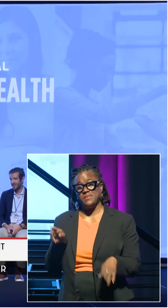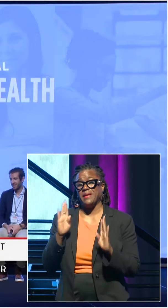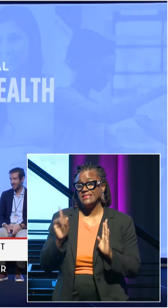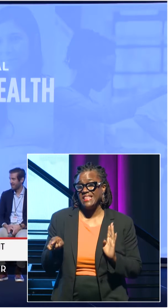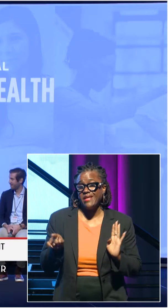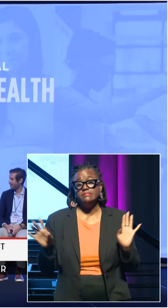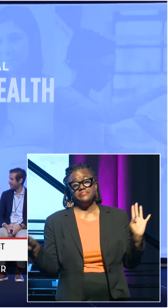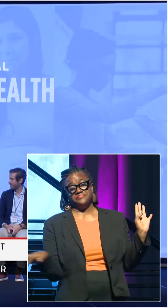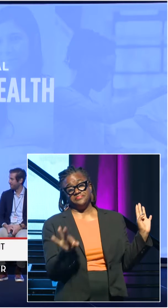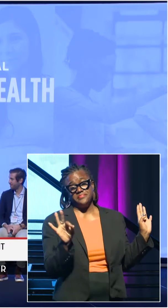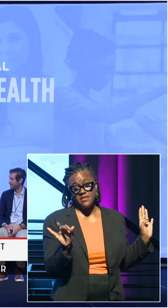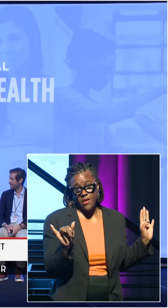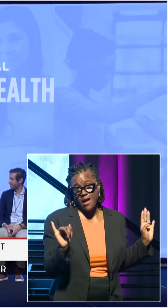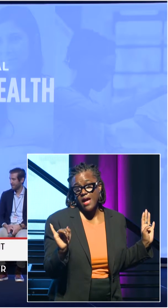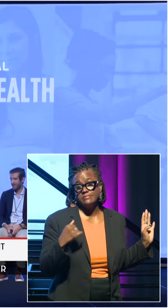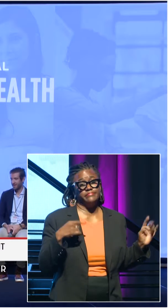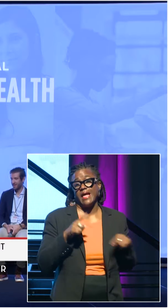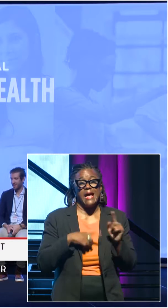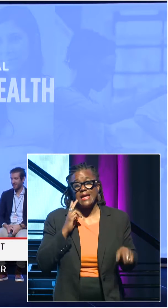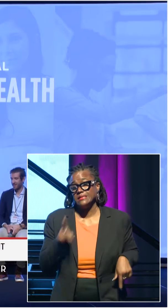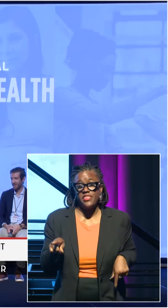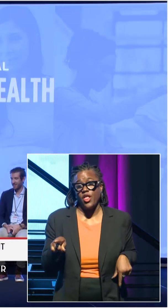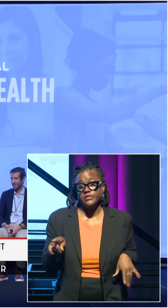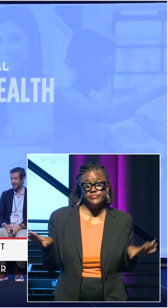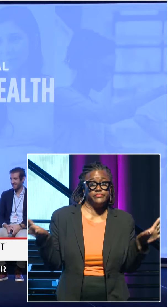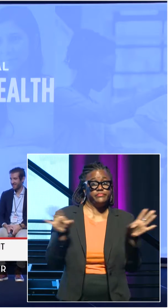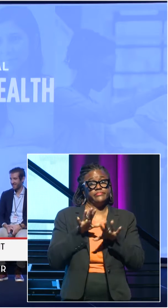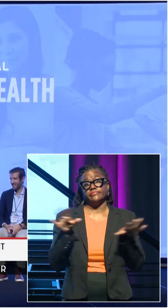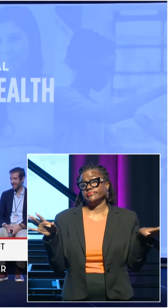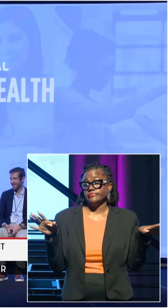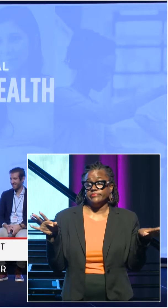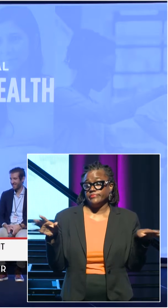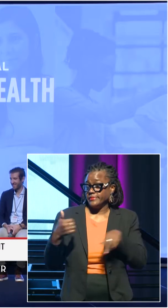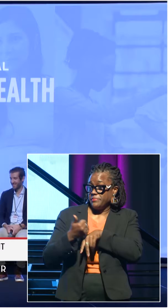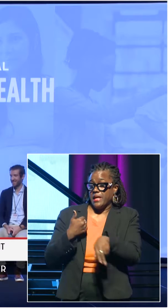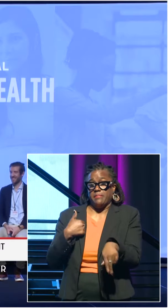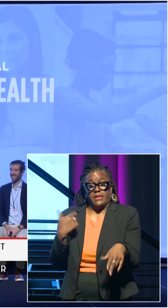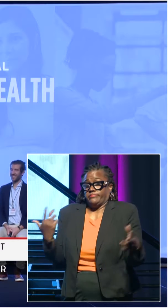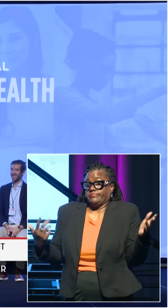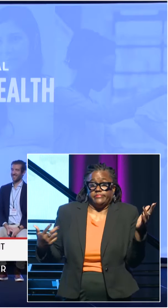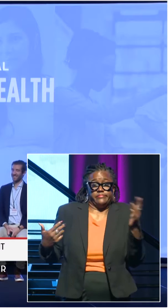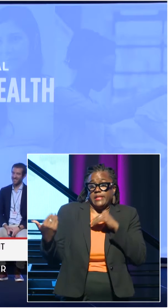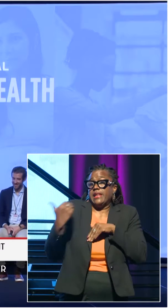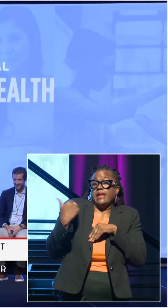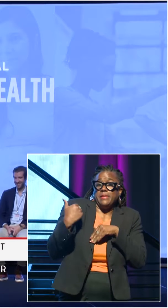to, but just FYI, I can't see it. So anybody who needs to cue